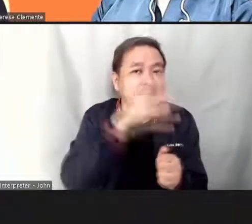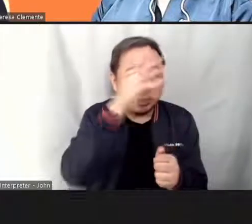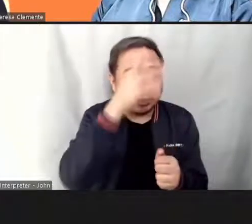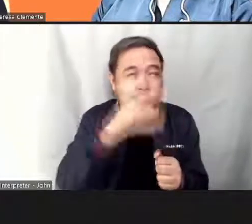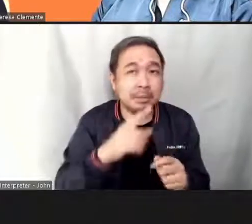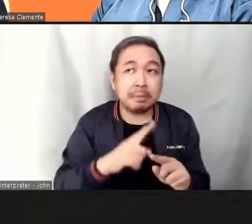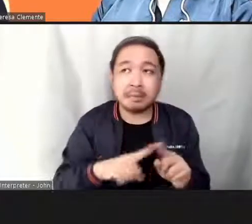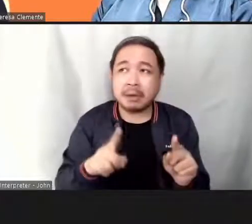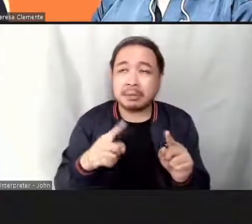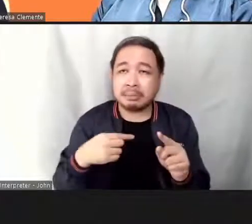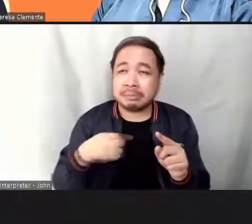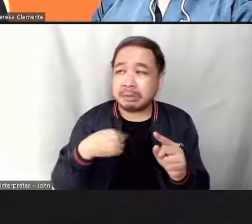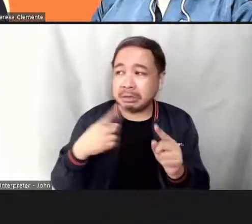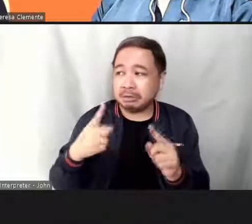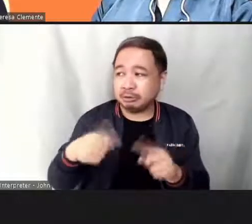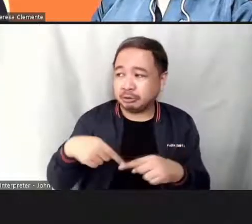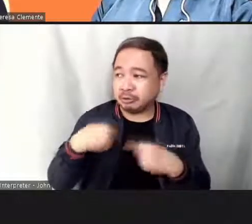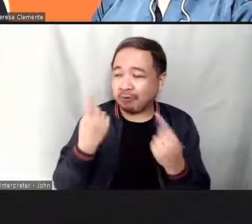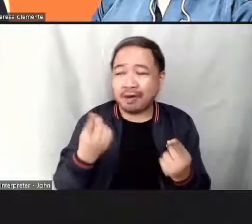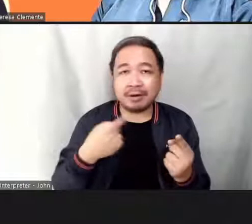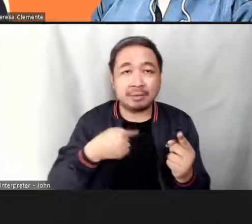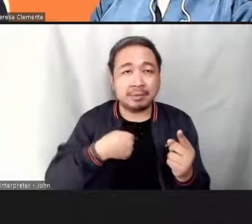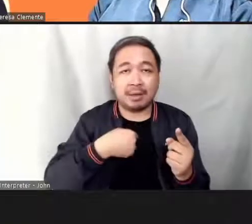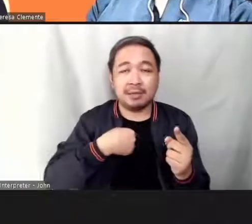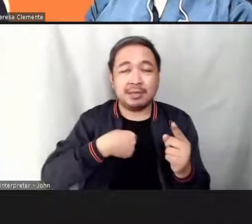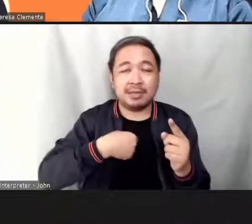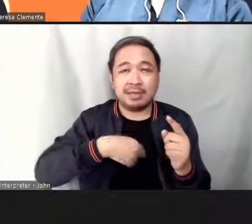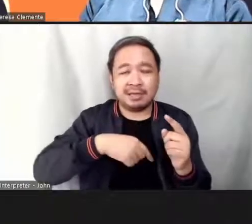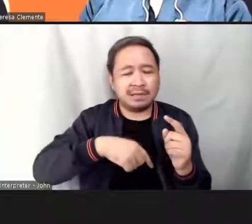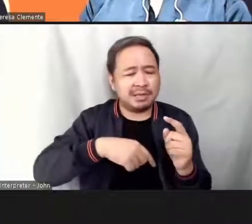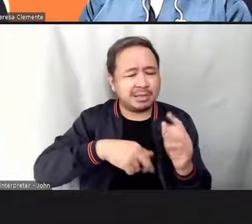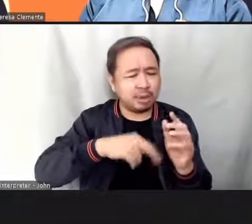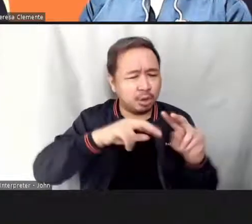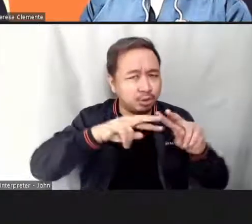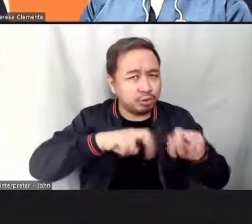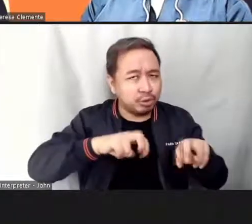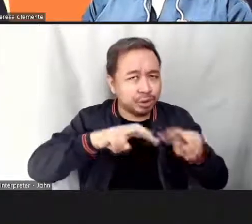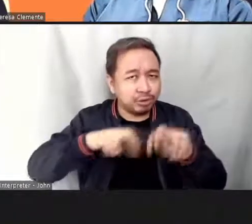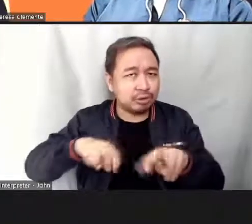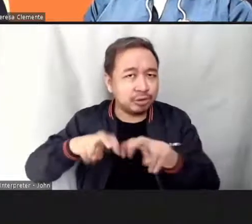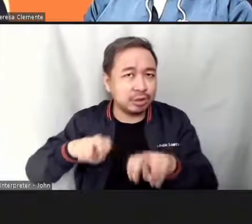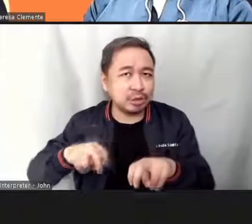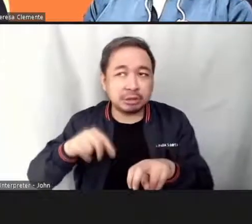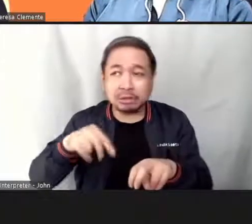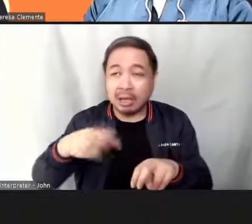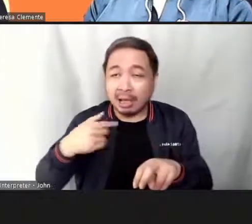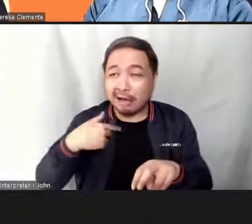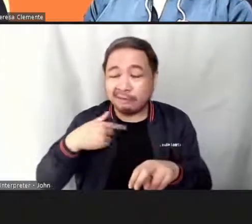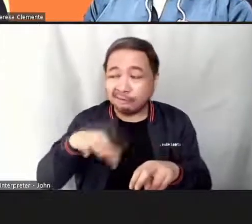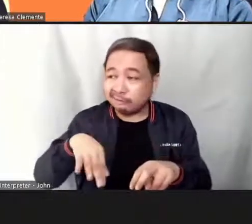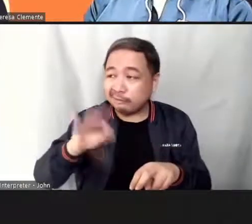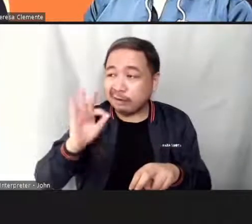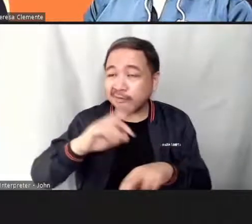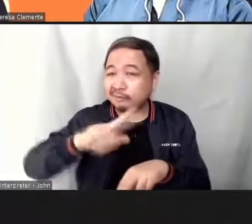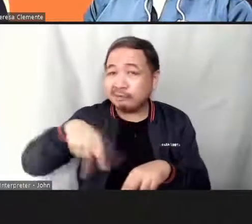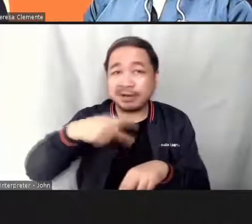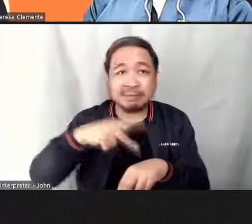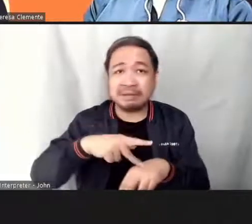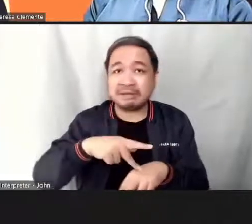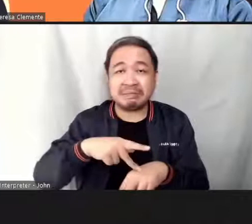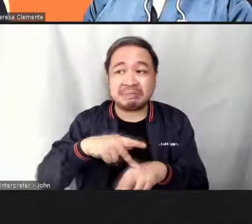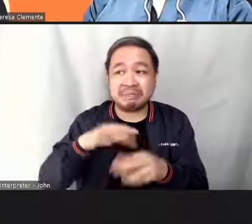aking literature review, wala pa akong nakita na Philippine-based na ganung tool